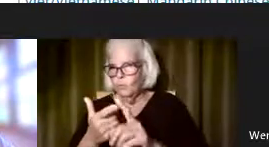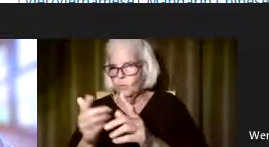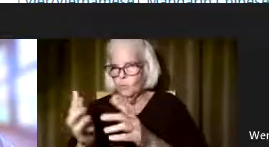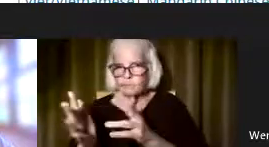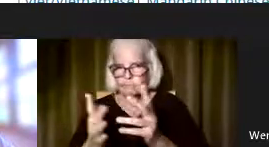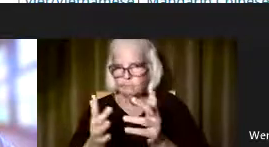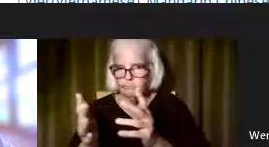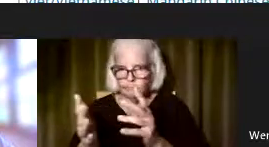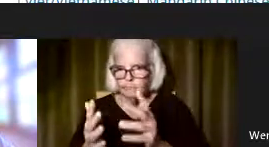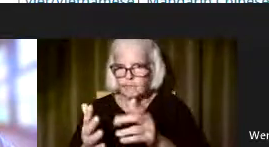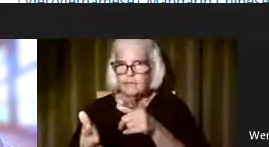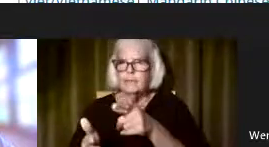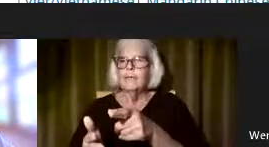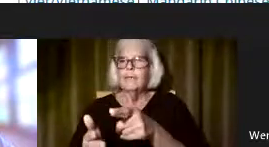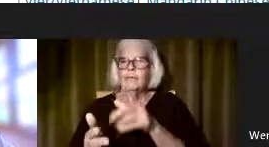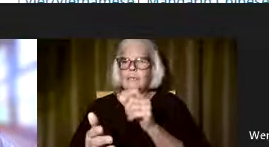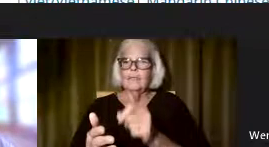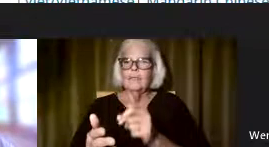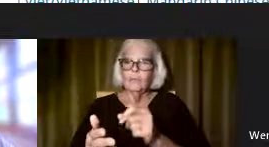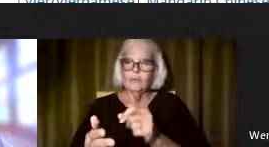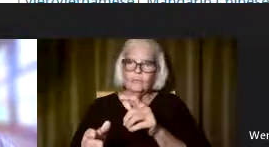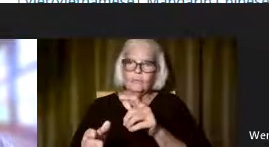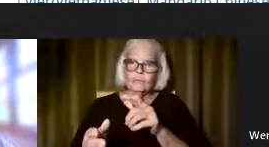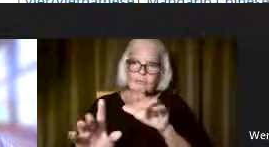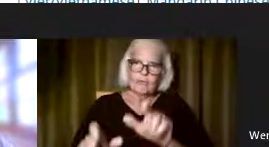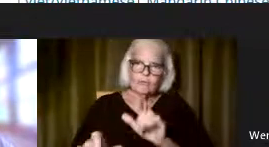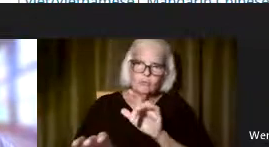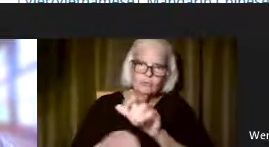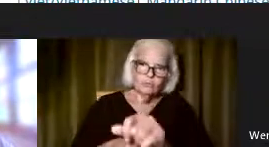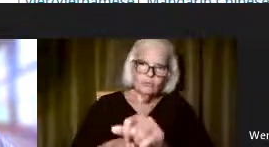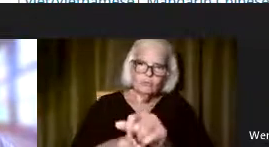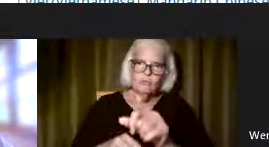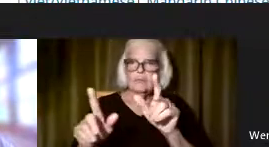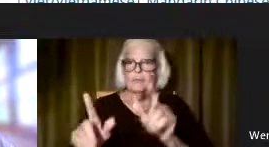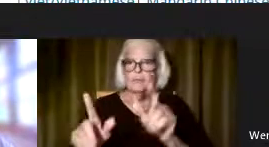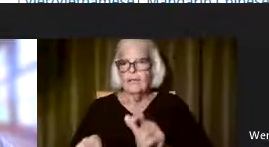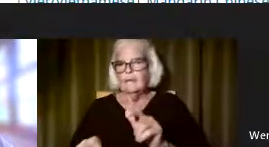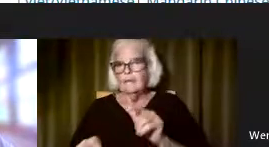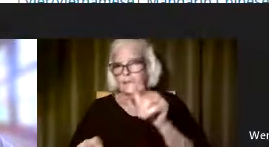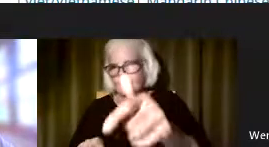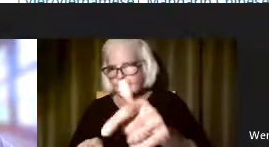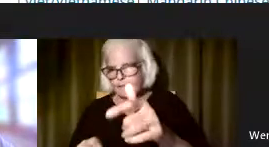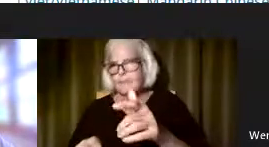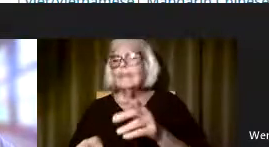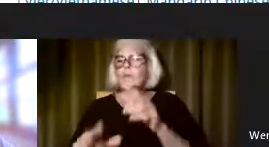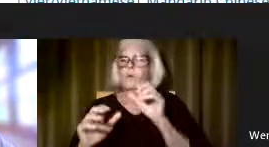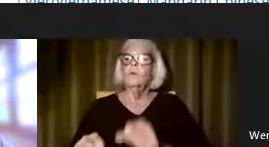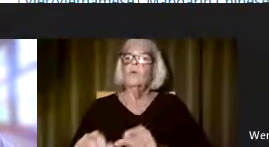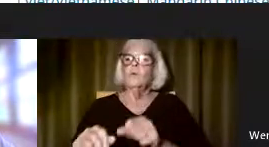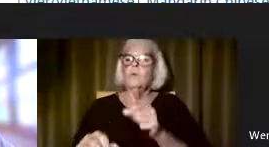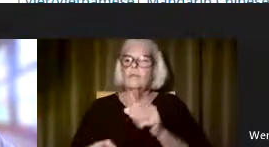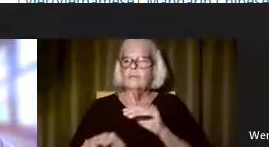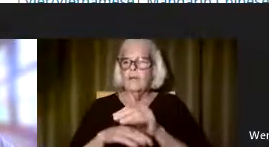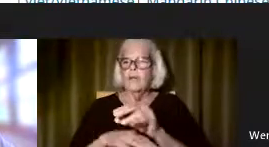And I'm happy to go more into this, but I don't know how much you want to go down this rabbit hole. But main point here is antigen